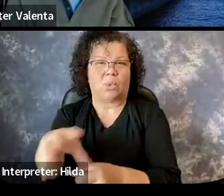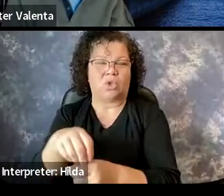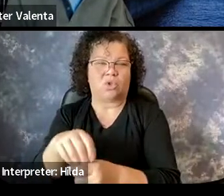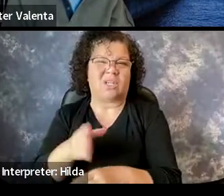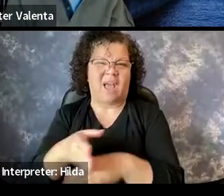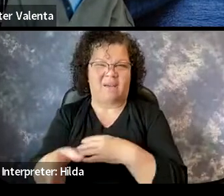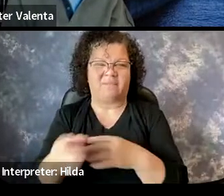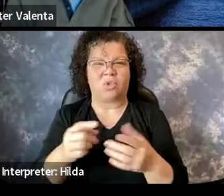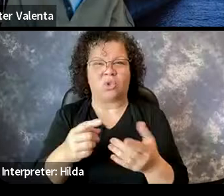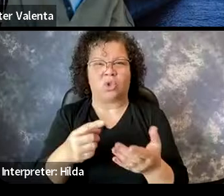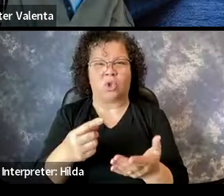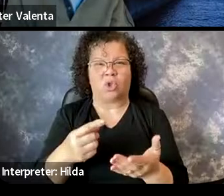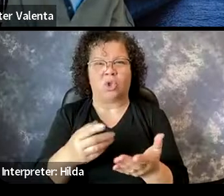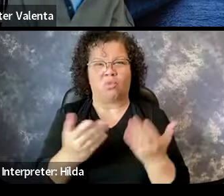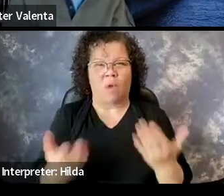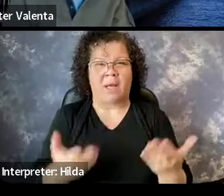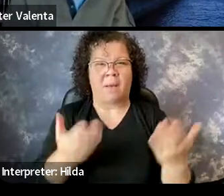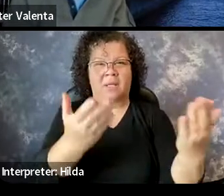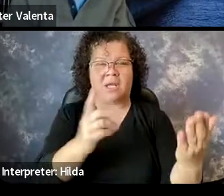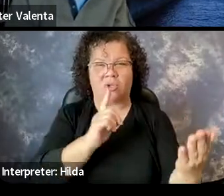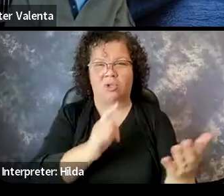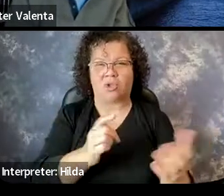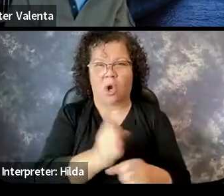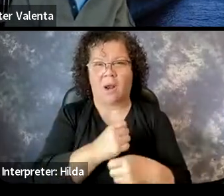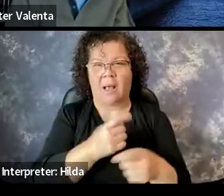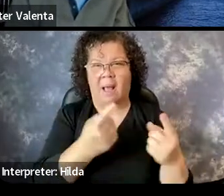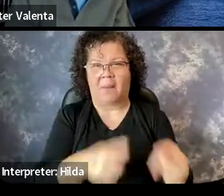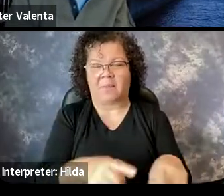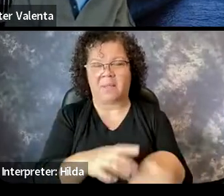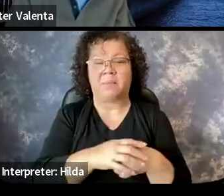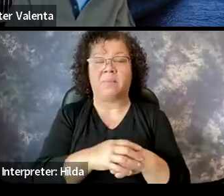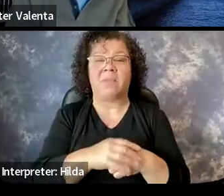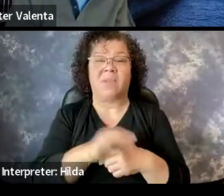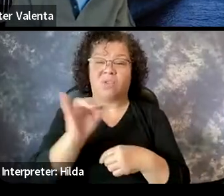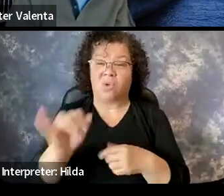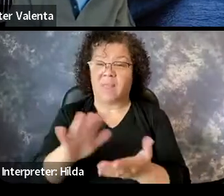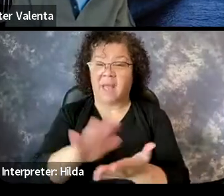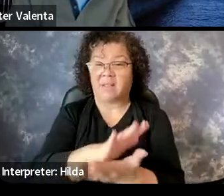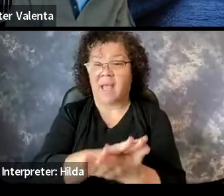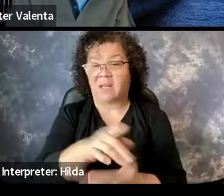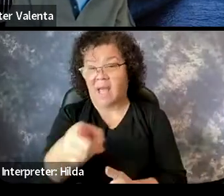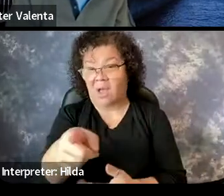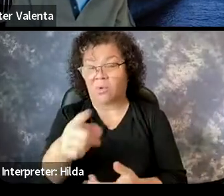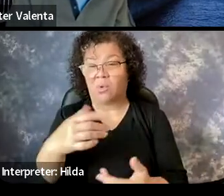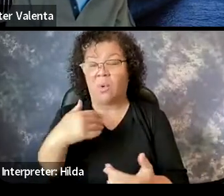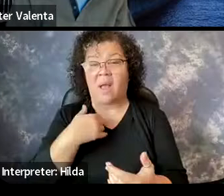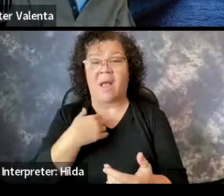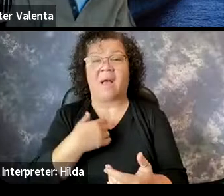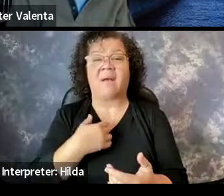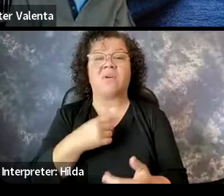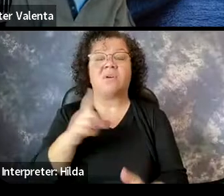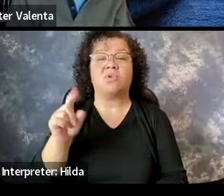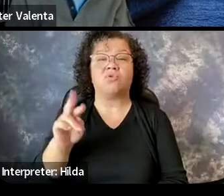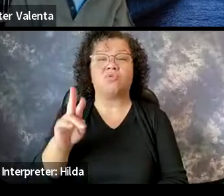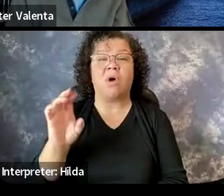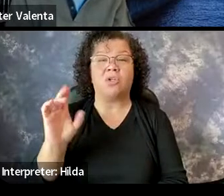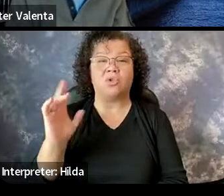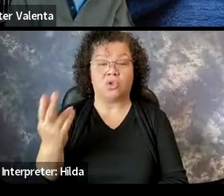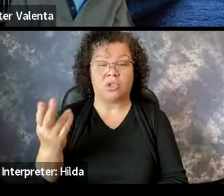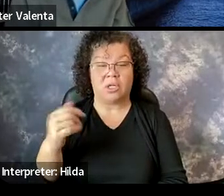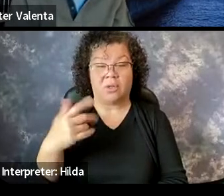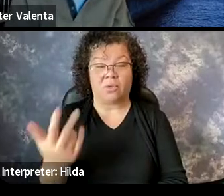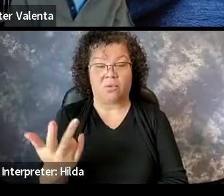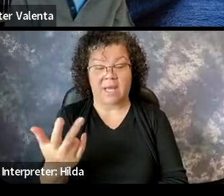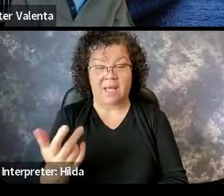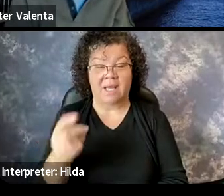or after the recommendations are made. And so that's the handout in front of you for tranche 2. For tranche 3, that is our